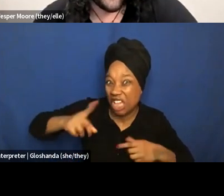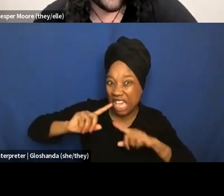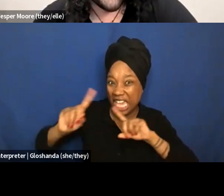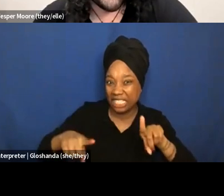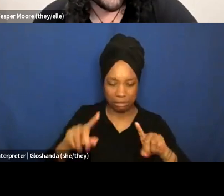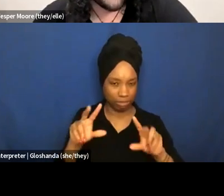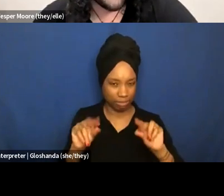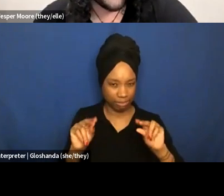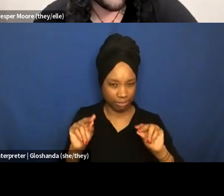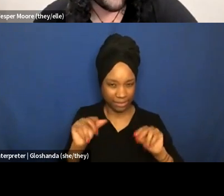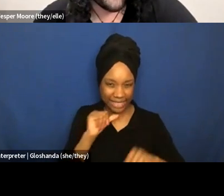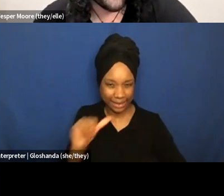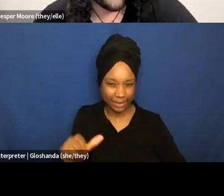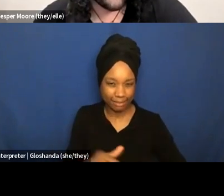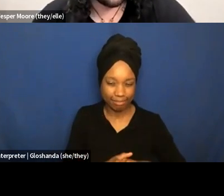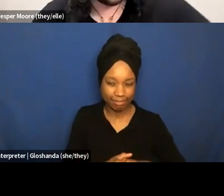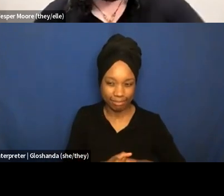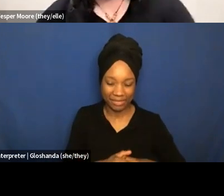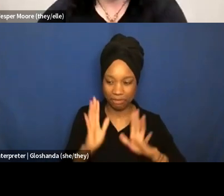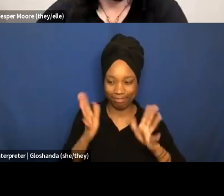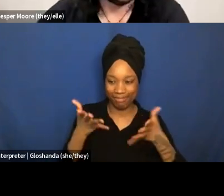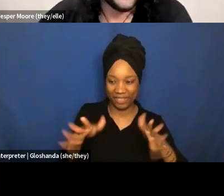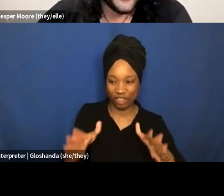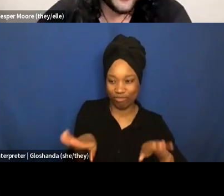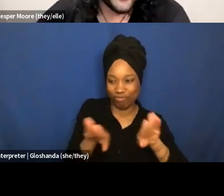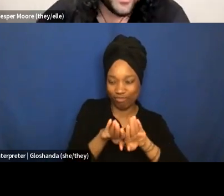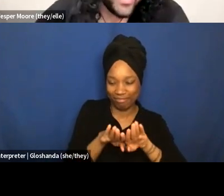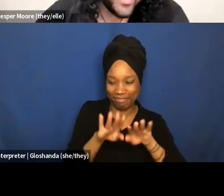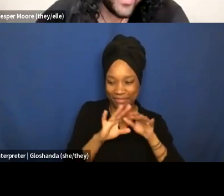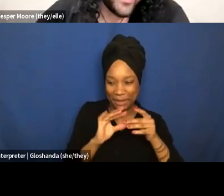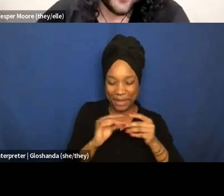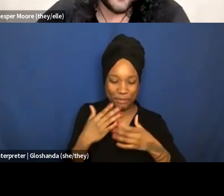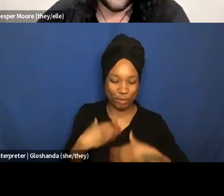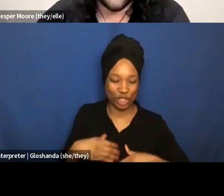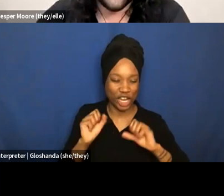No, it doesn't. So I'll leave it there. I'm sure I could say more.